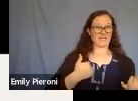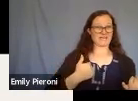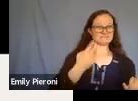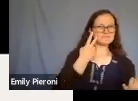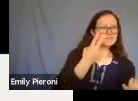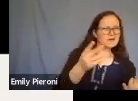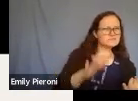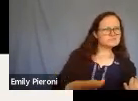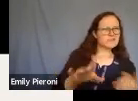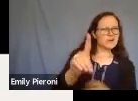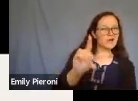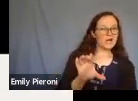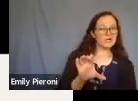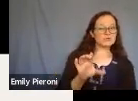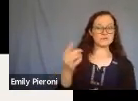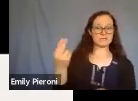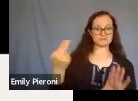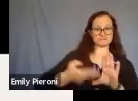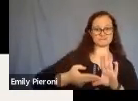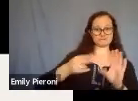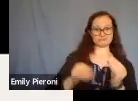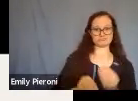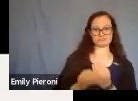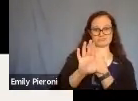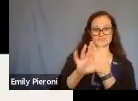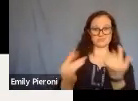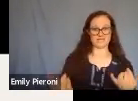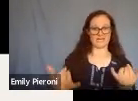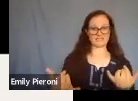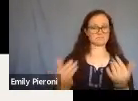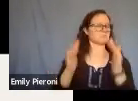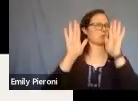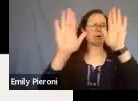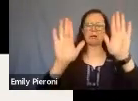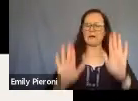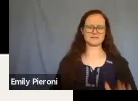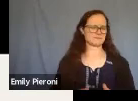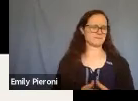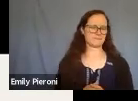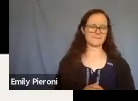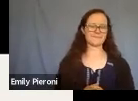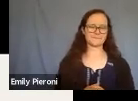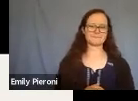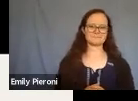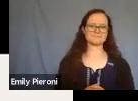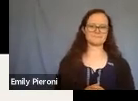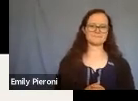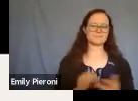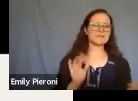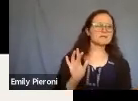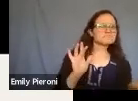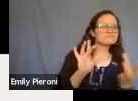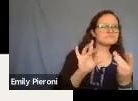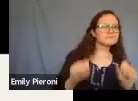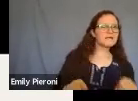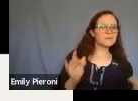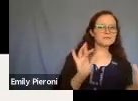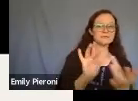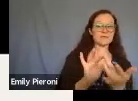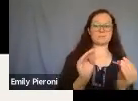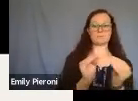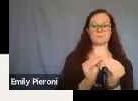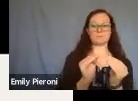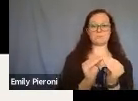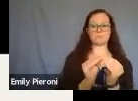today. So really great to see that in some ways we can reach out and allow more people